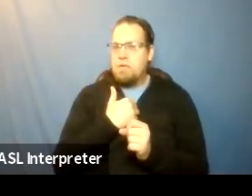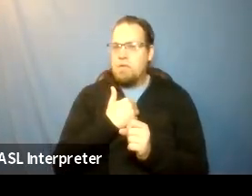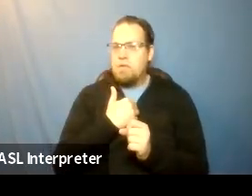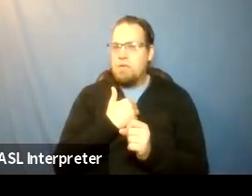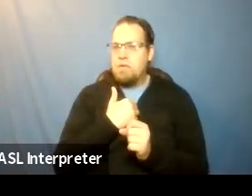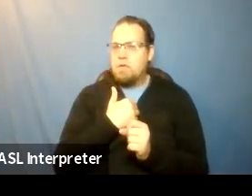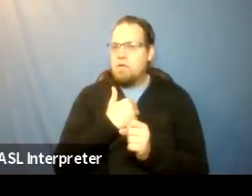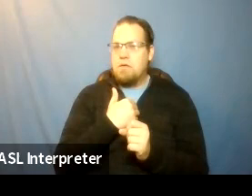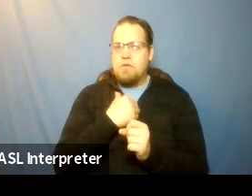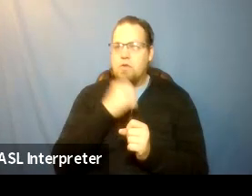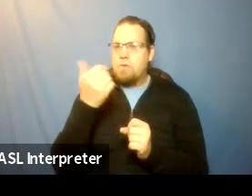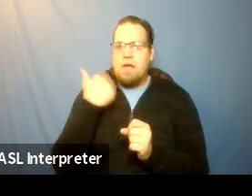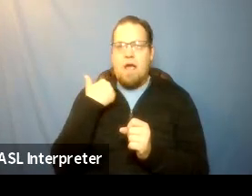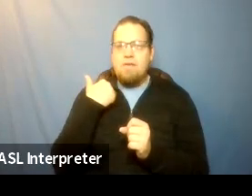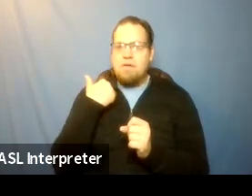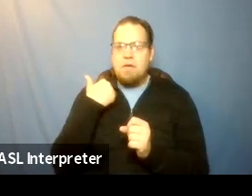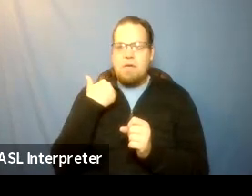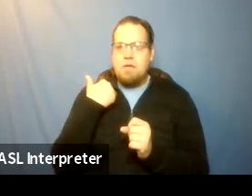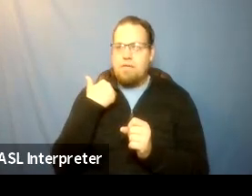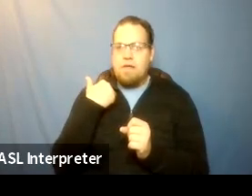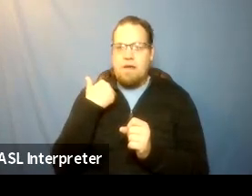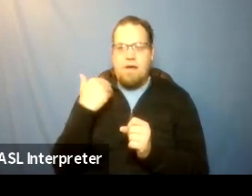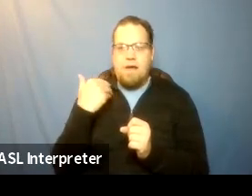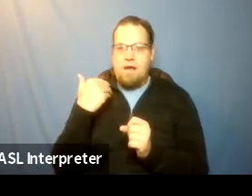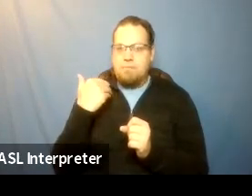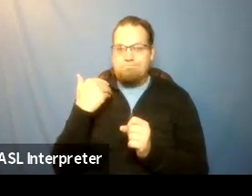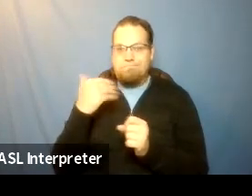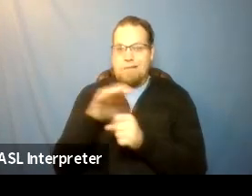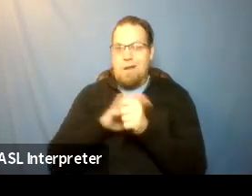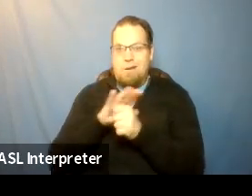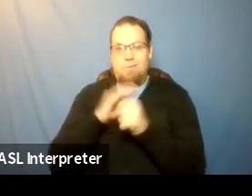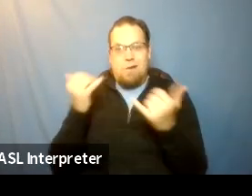we just don't have the capacity right now at this moment.